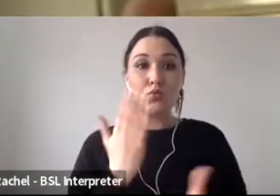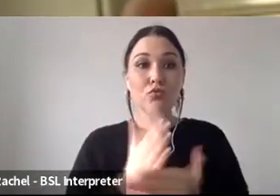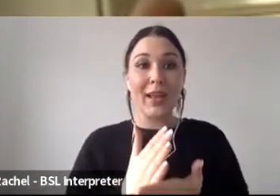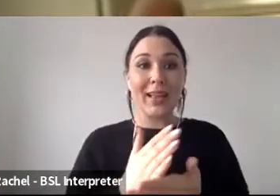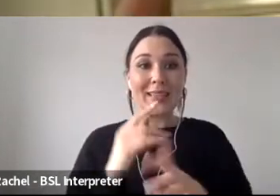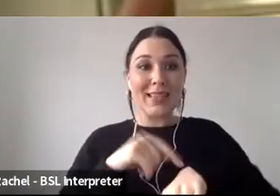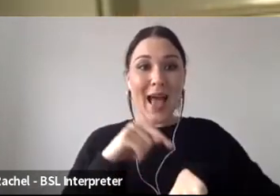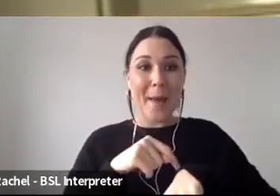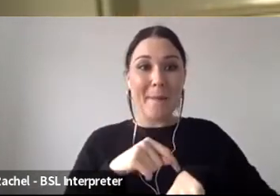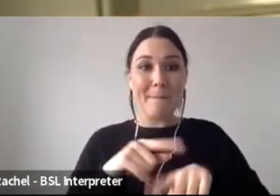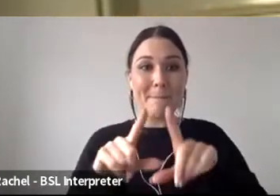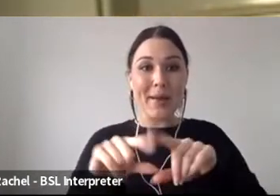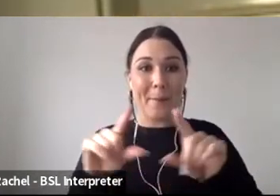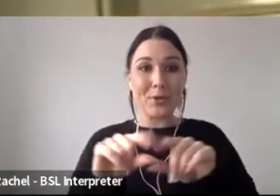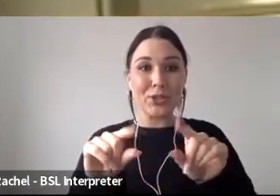caption.